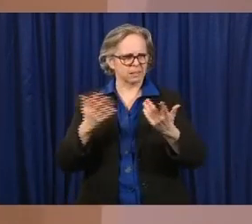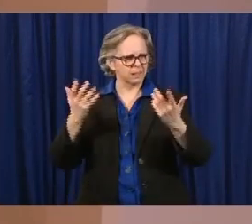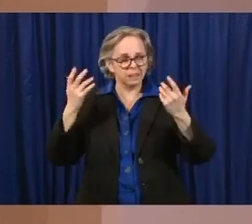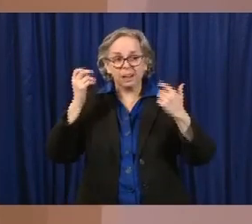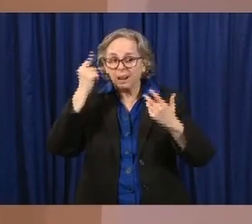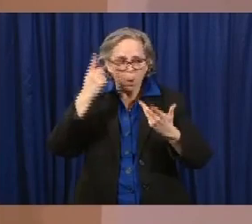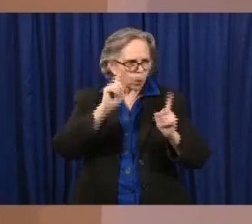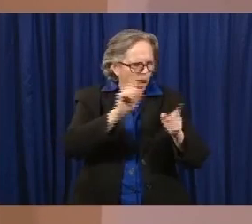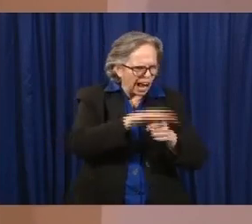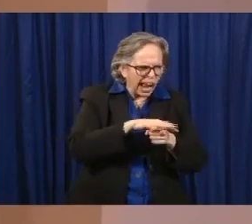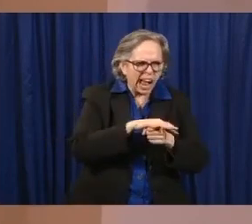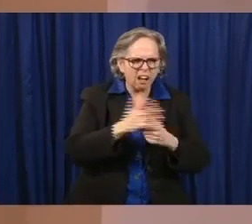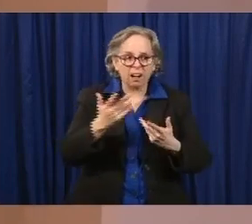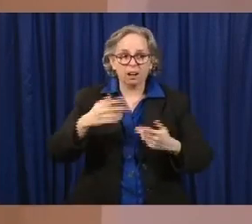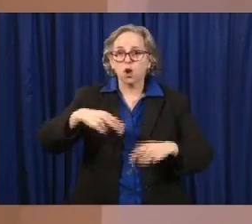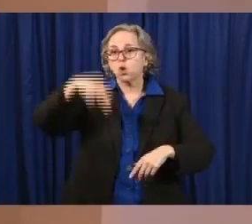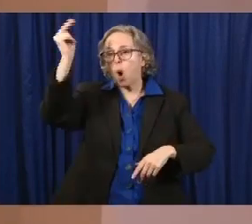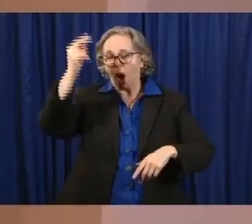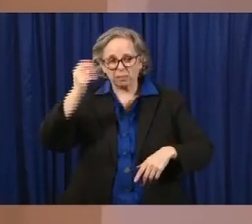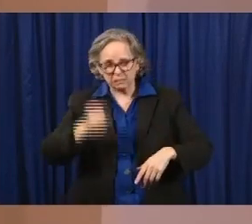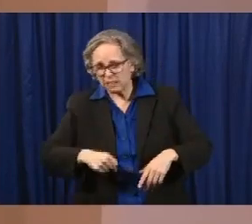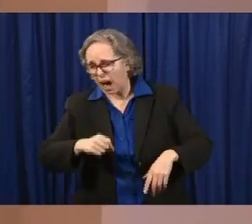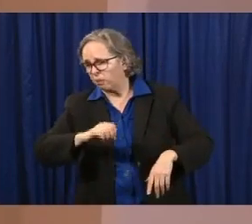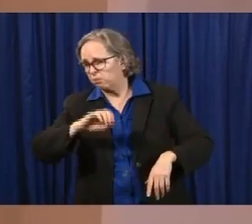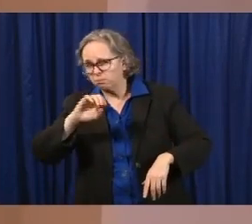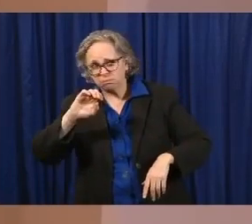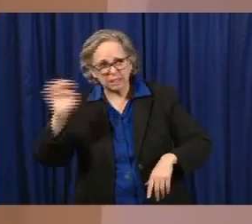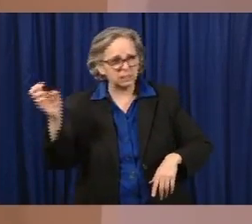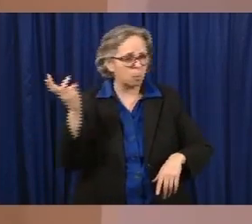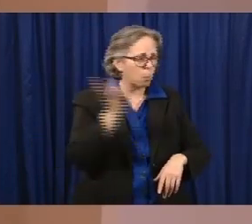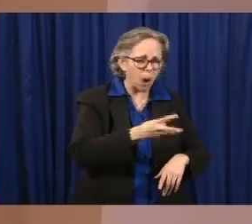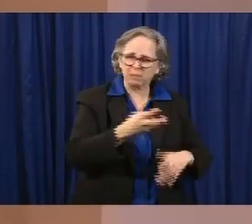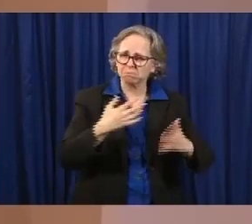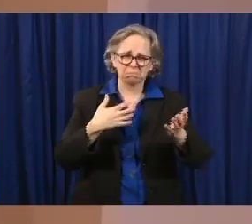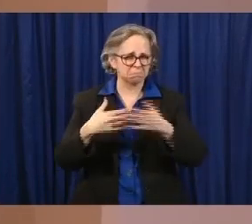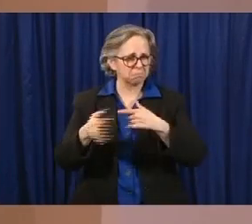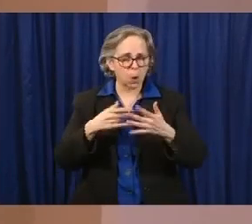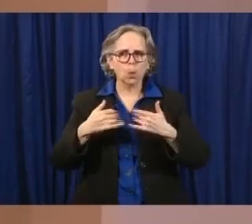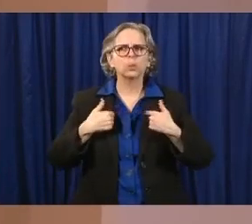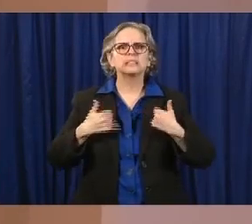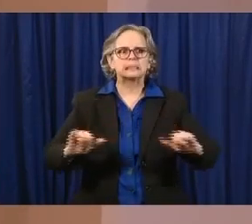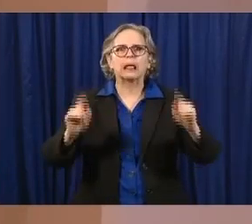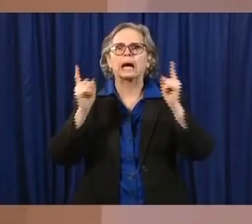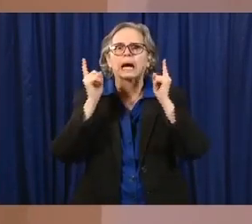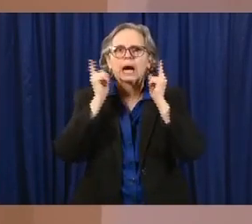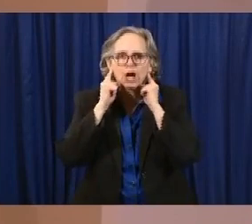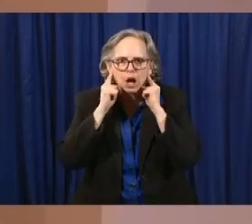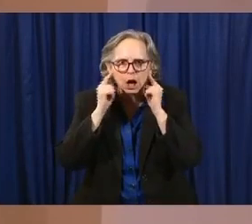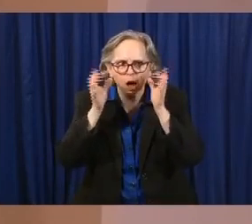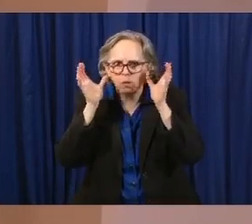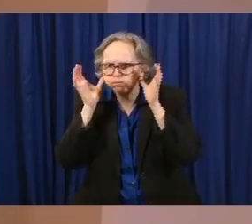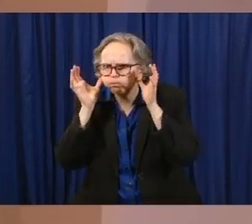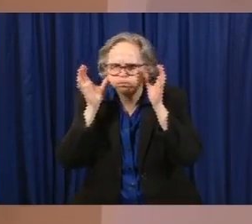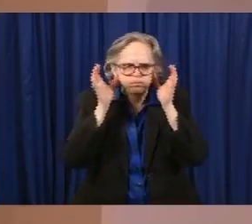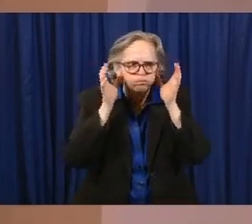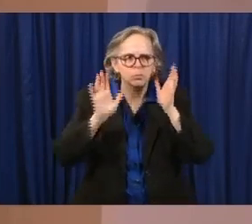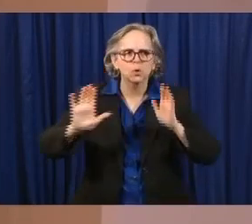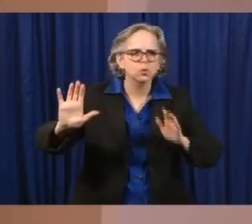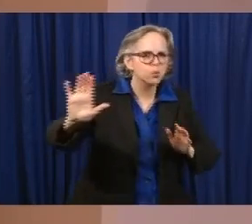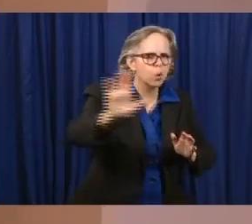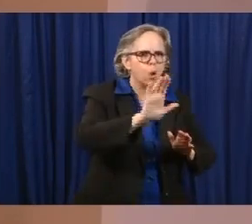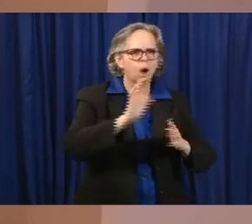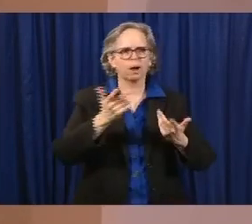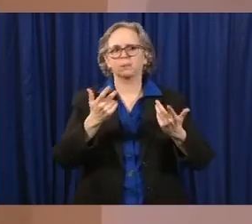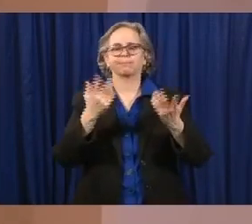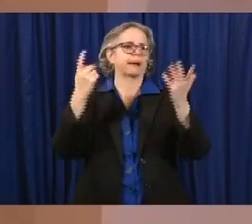up to the lake, all around the state. We're hearing, in some cases, from a variety of industry groups: restaurants,